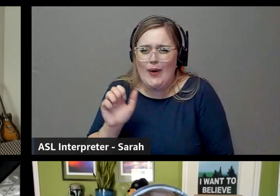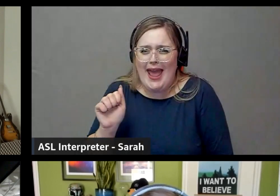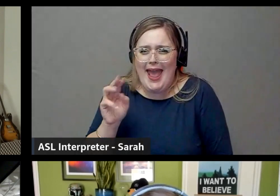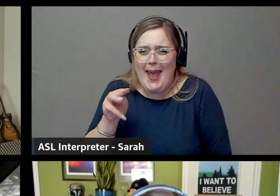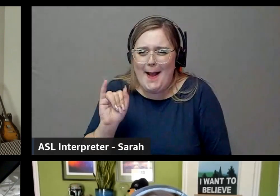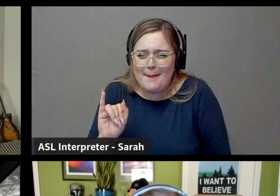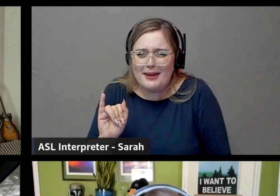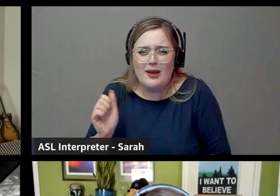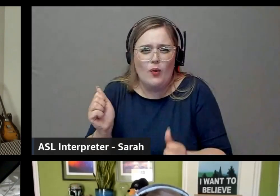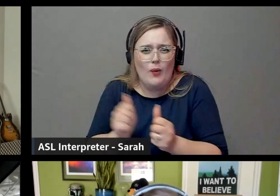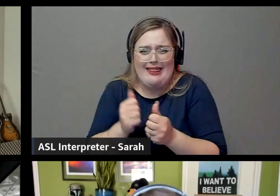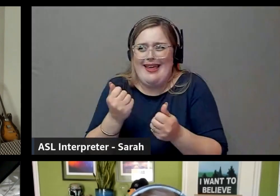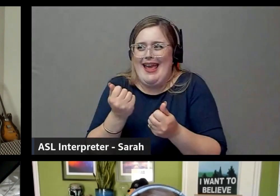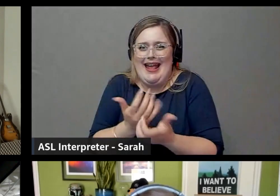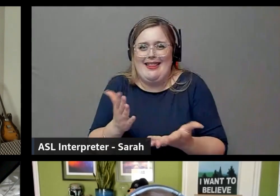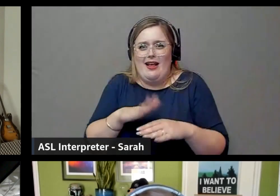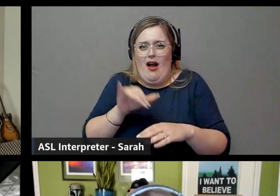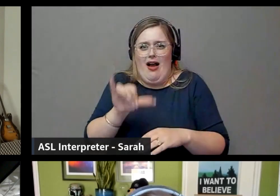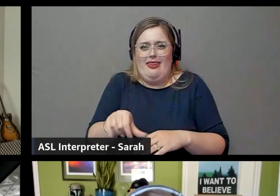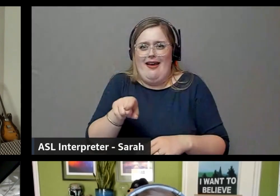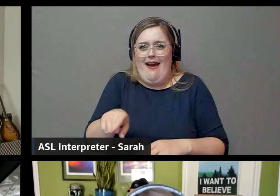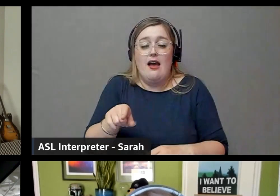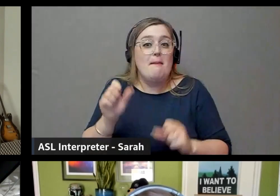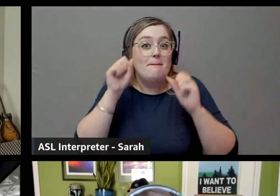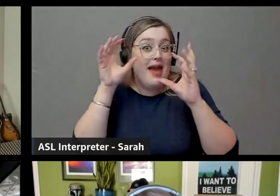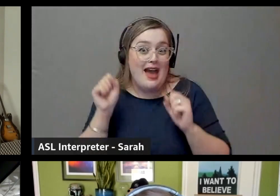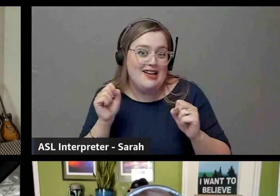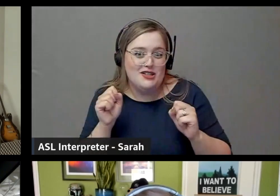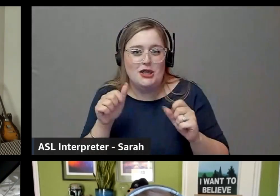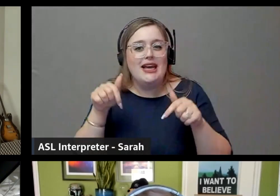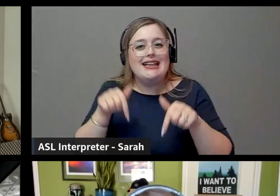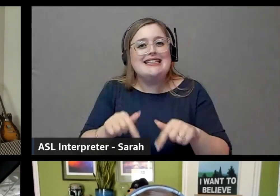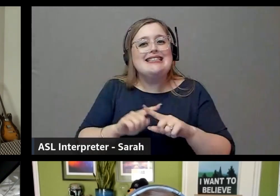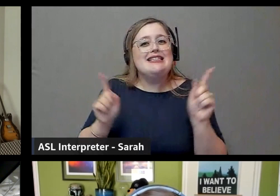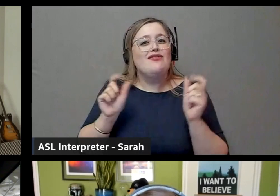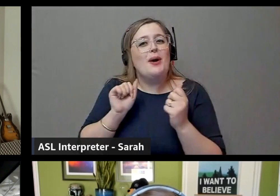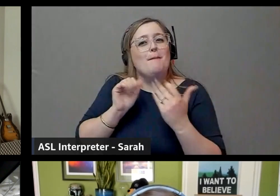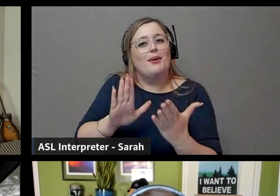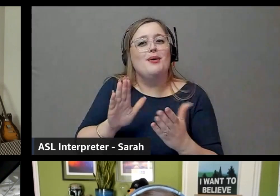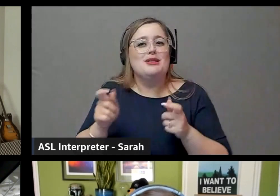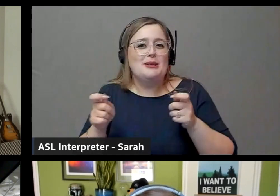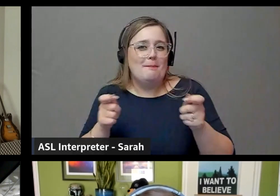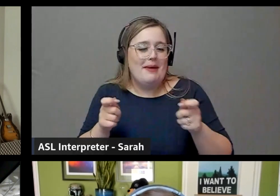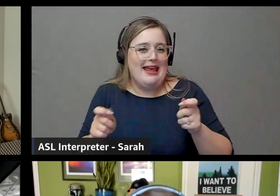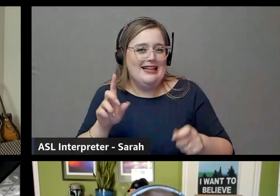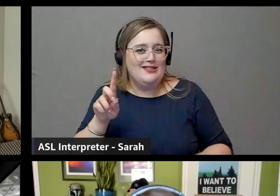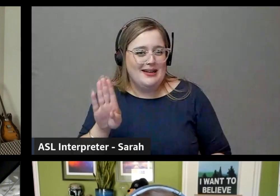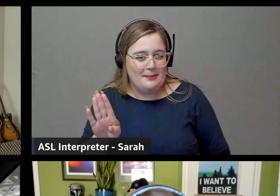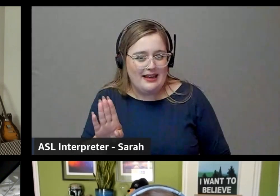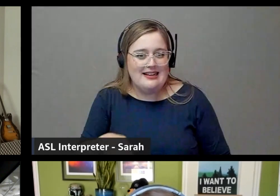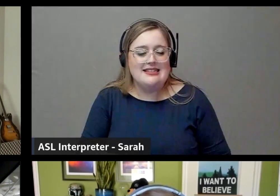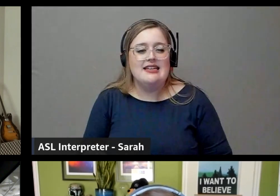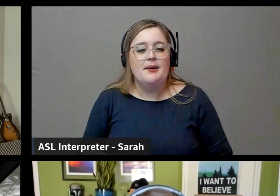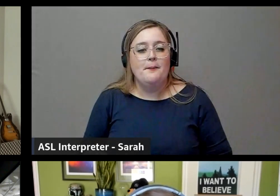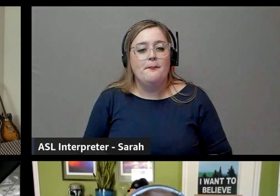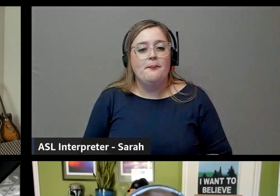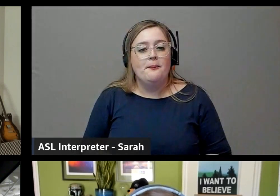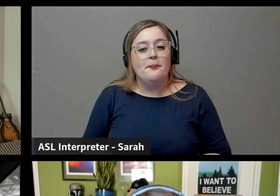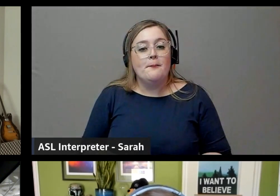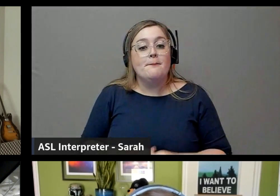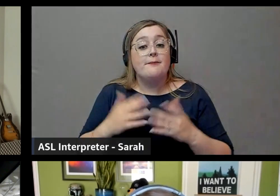right? It's just like magic. This different approach to manage databases. And with a